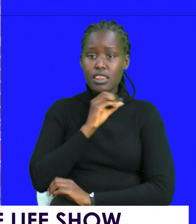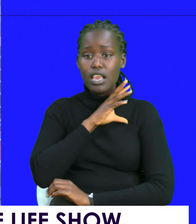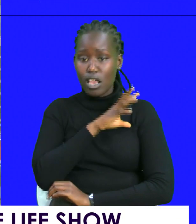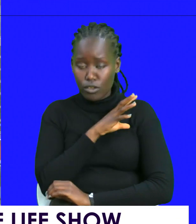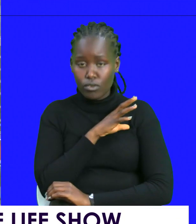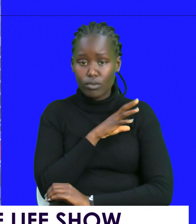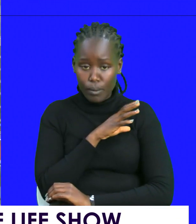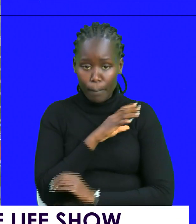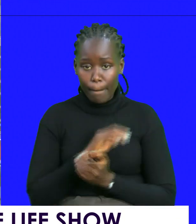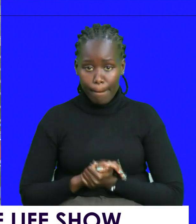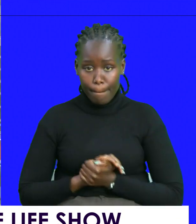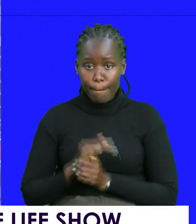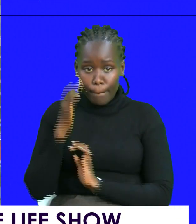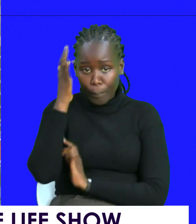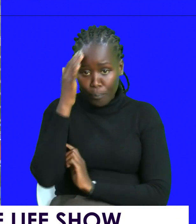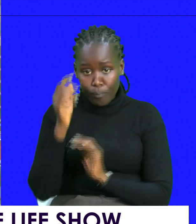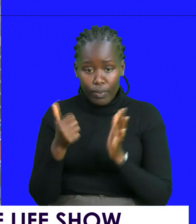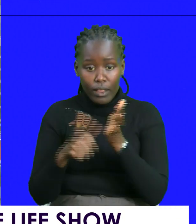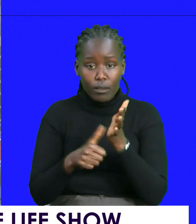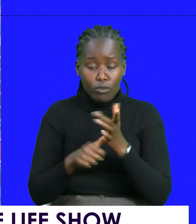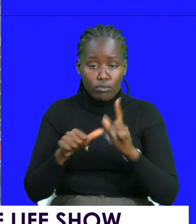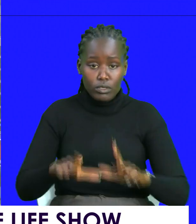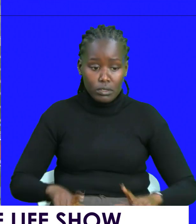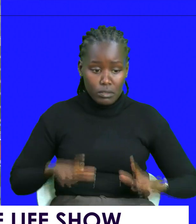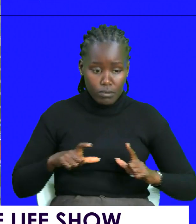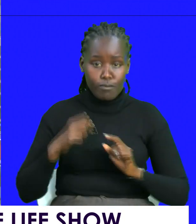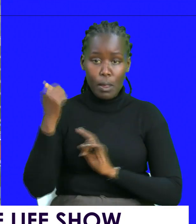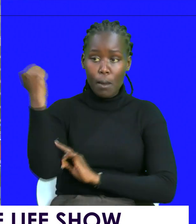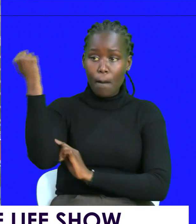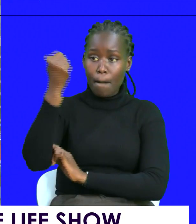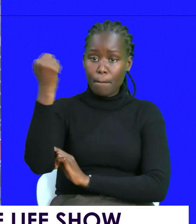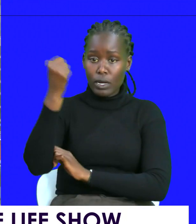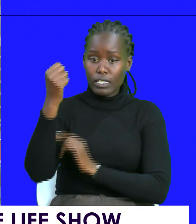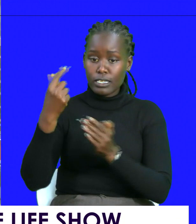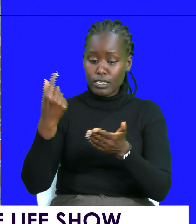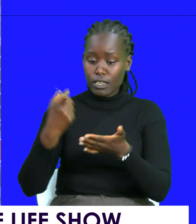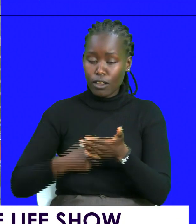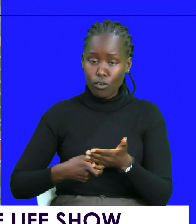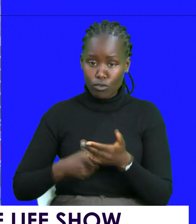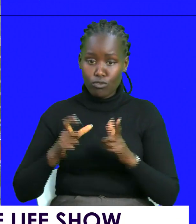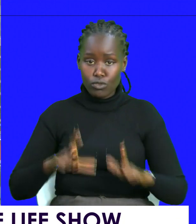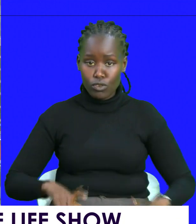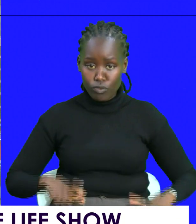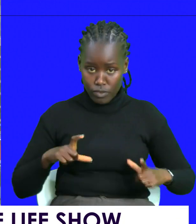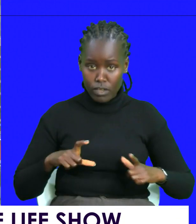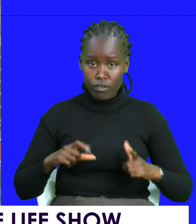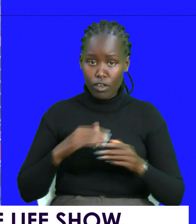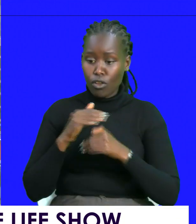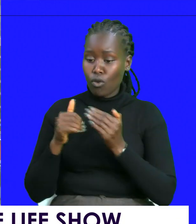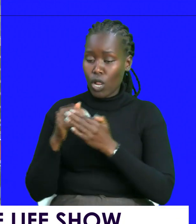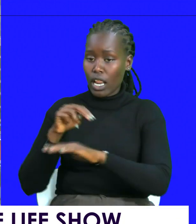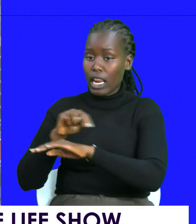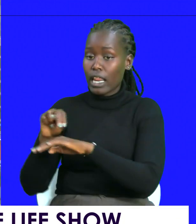world. You know, the issues of life, the politics, the cost of living, cutting across continents and